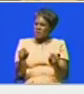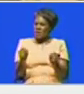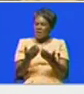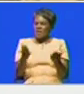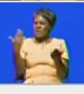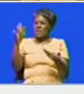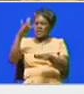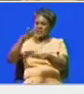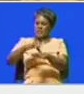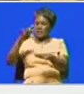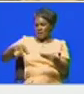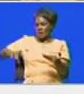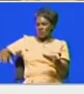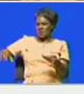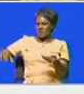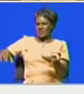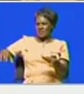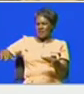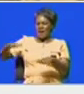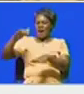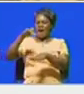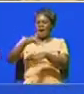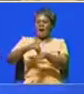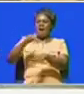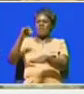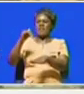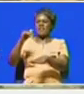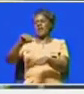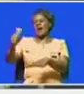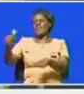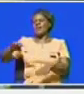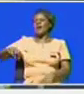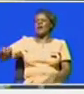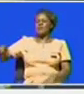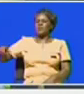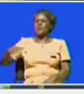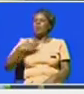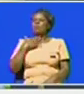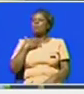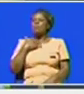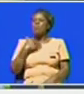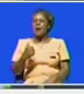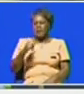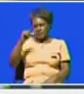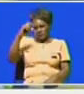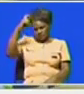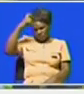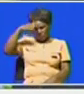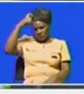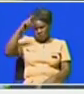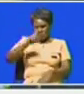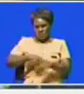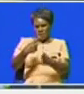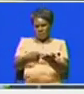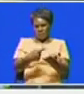Anything that touches on a county affects any the other counties. We'd want sobriety as we discuss.